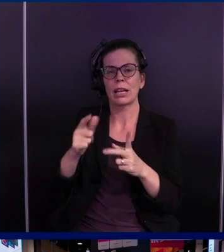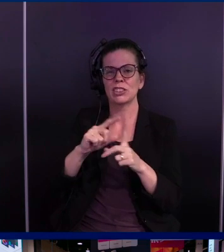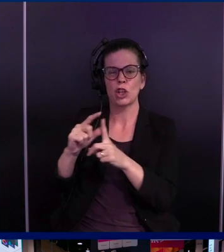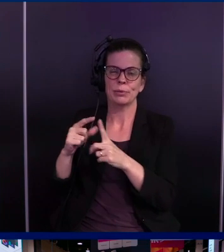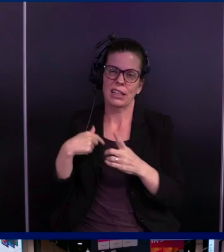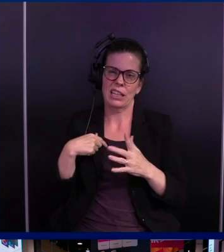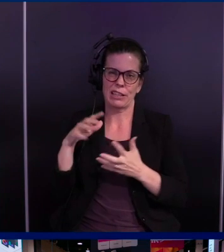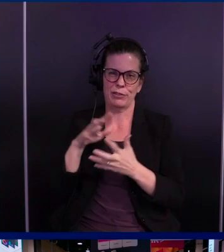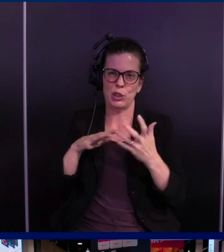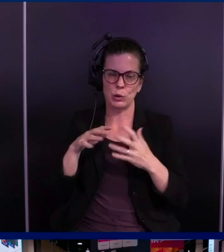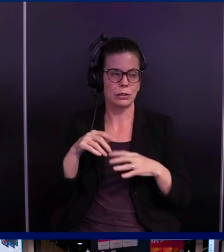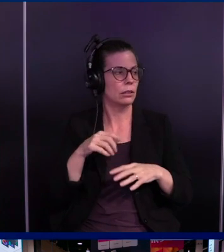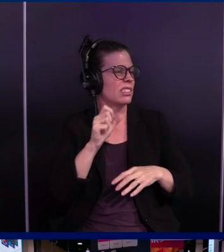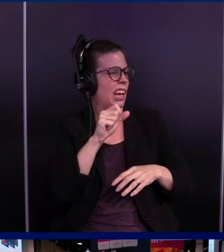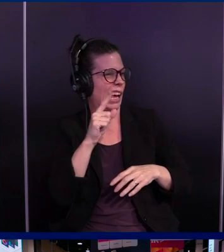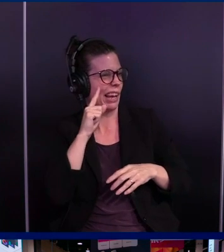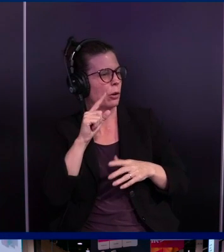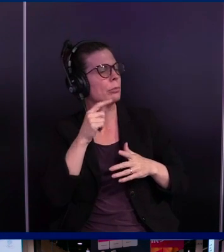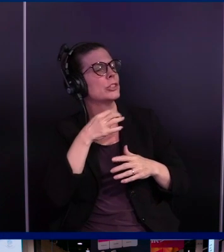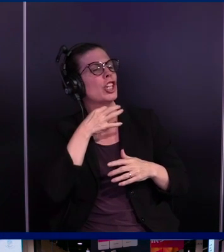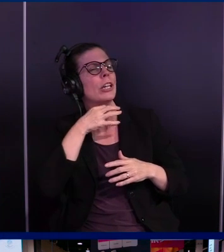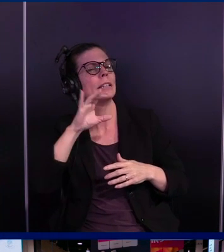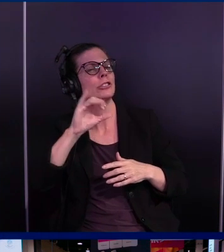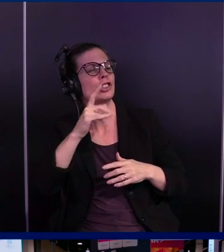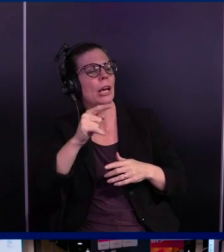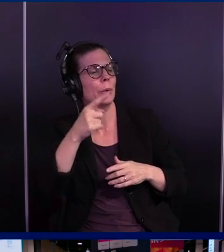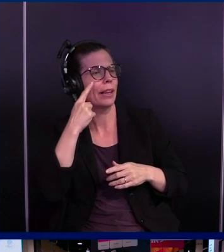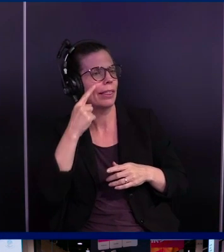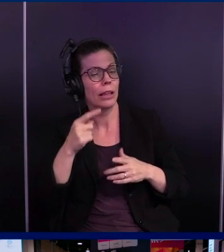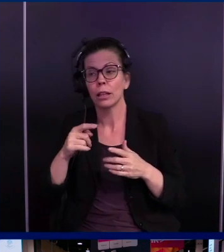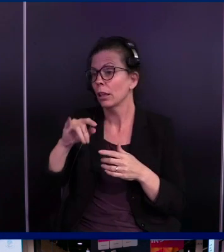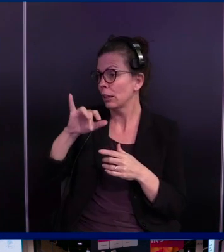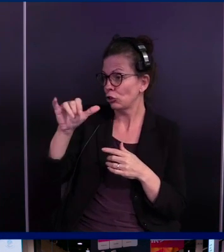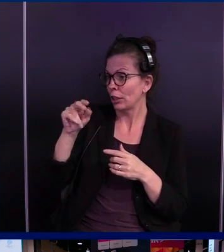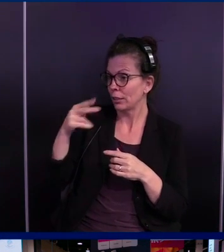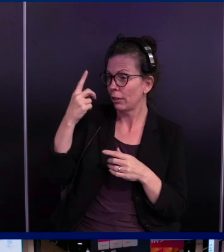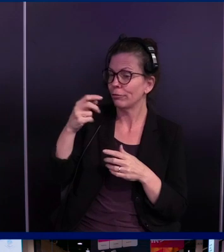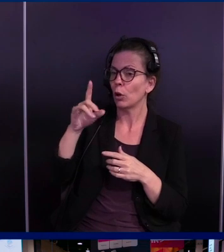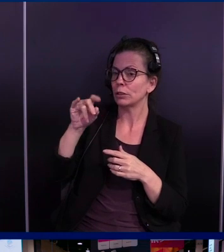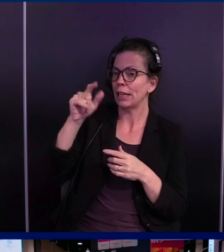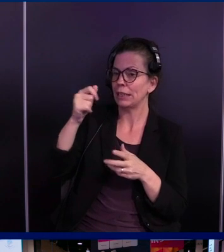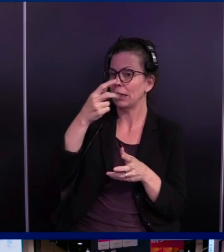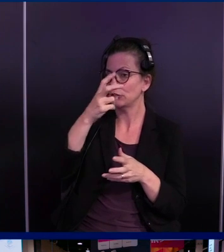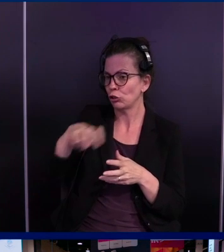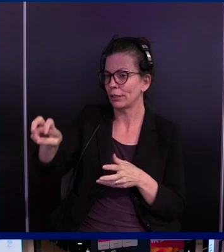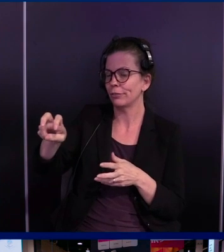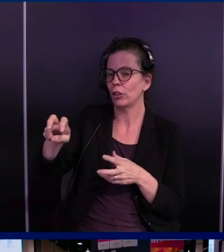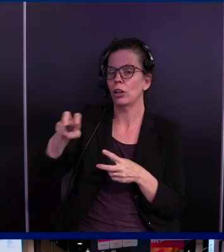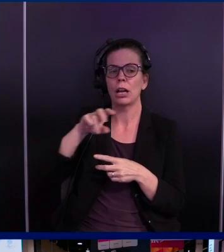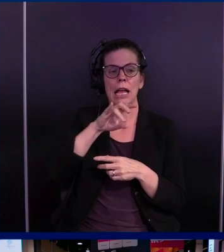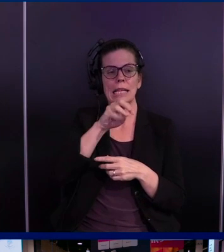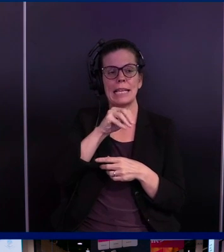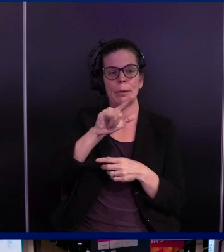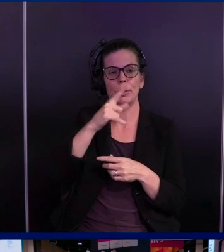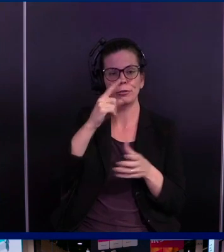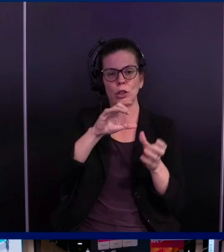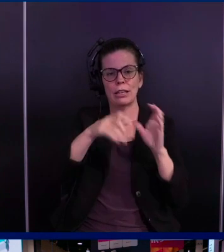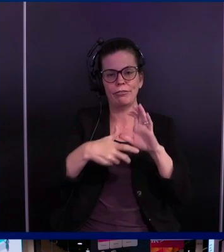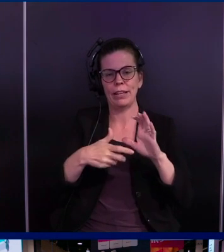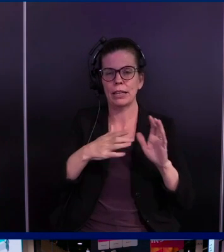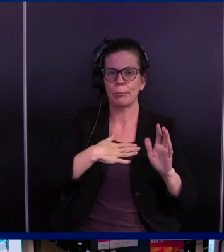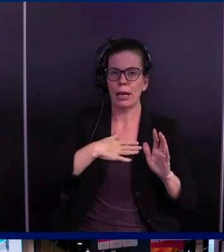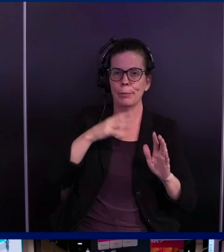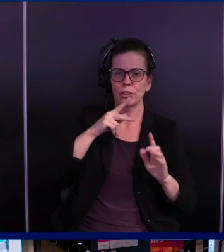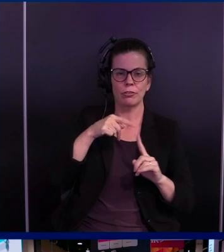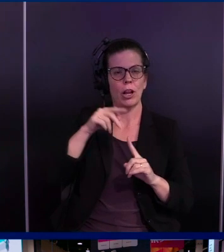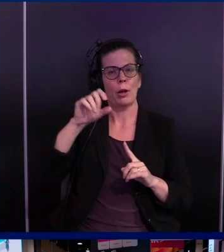me. They really do. I wonder what the chat thinks. If I don't it's know. a language. JSON for data transfer, YAML for configs. For me personally, from